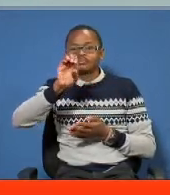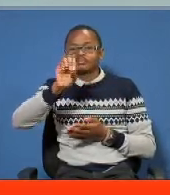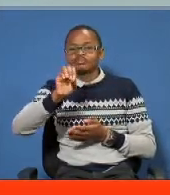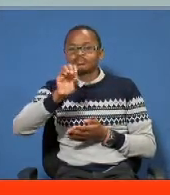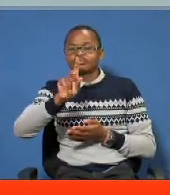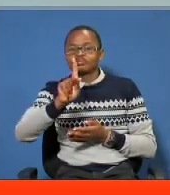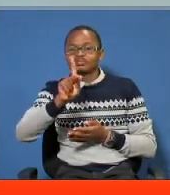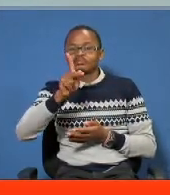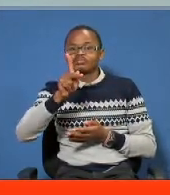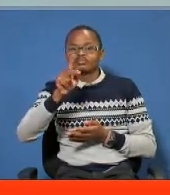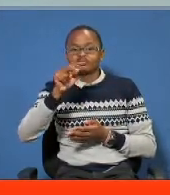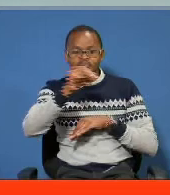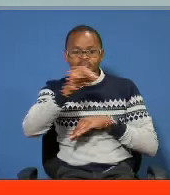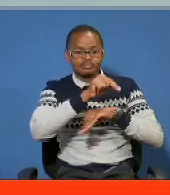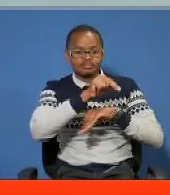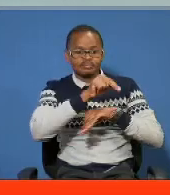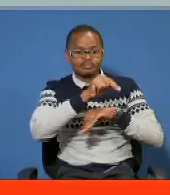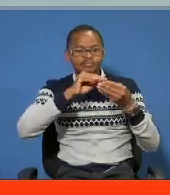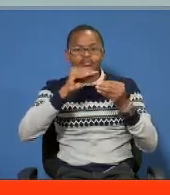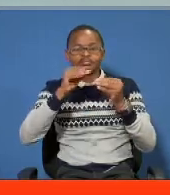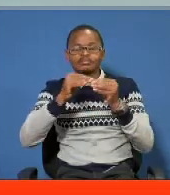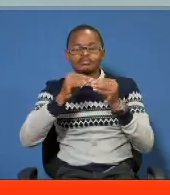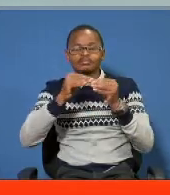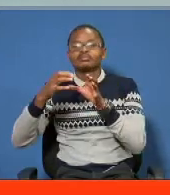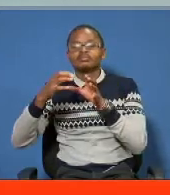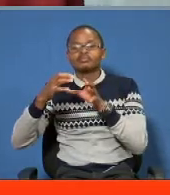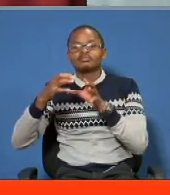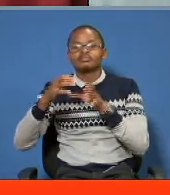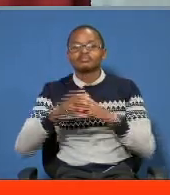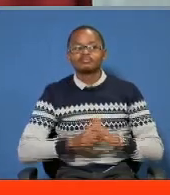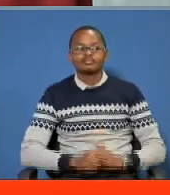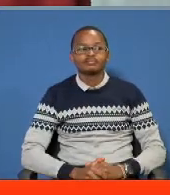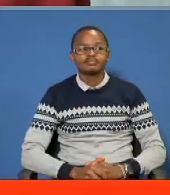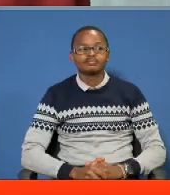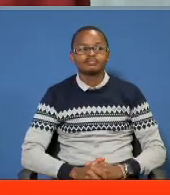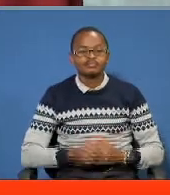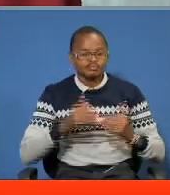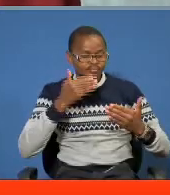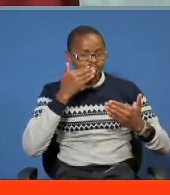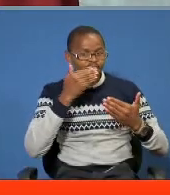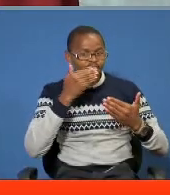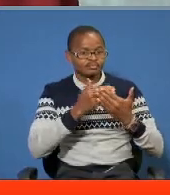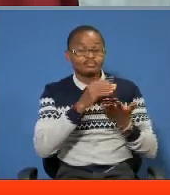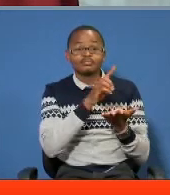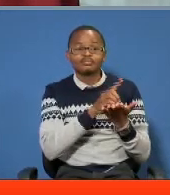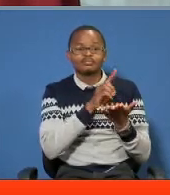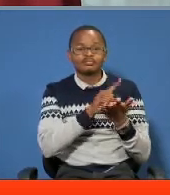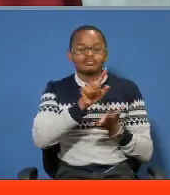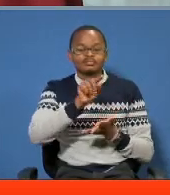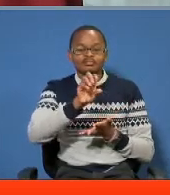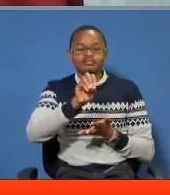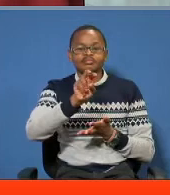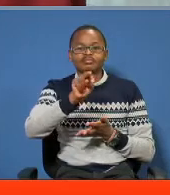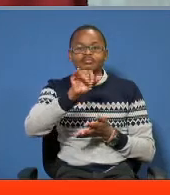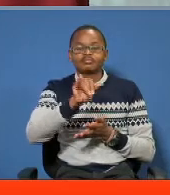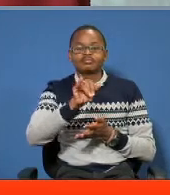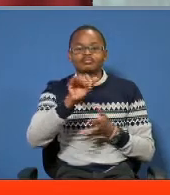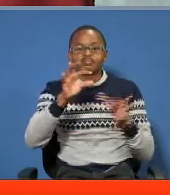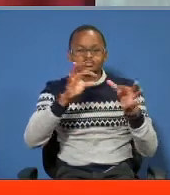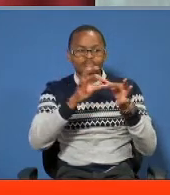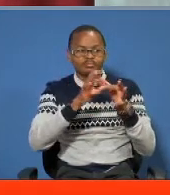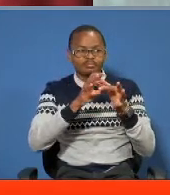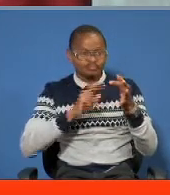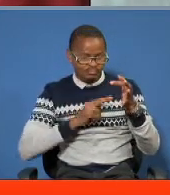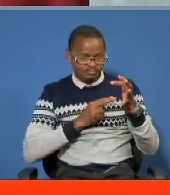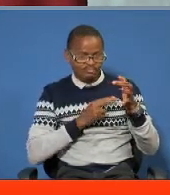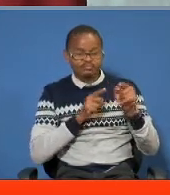the CEO of Kenya National Innovation Agency. Thank you, Dr. Tonio Mwansa, for